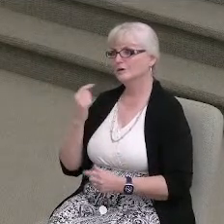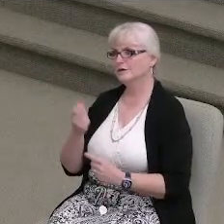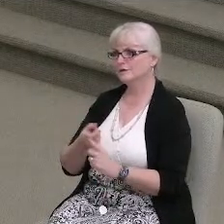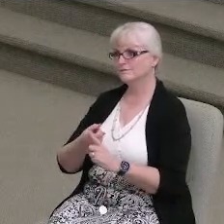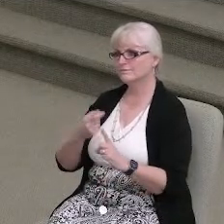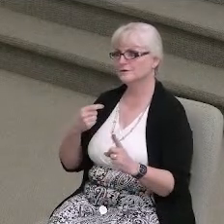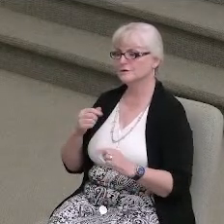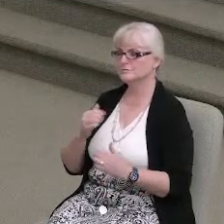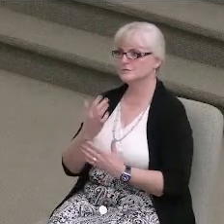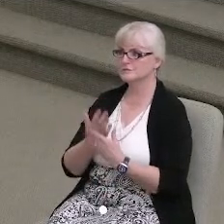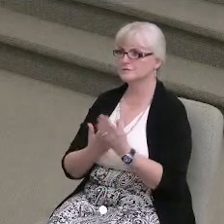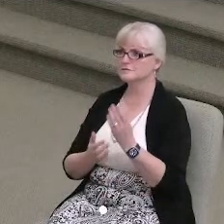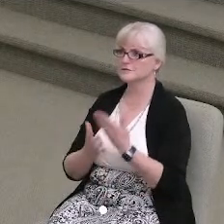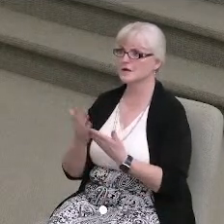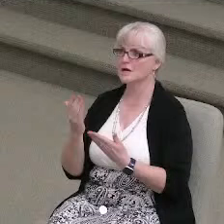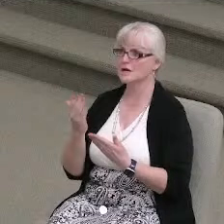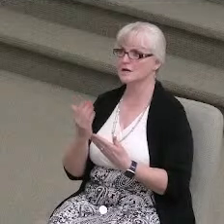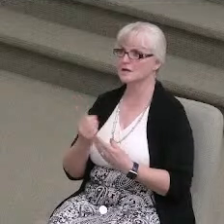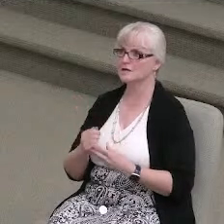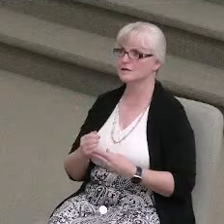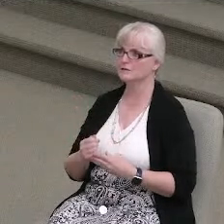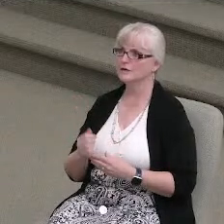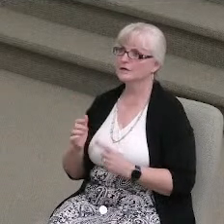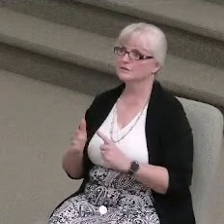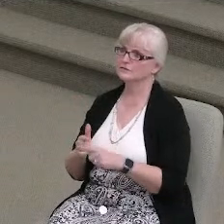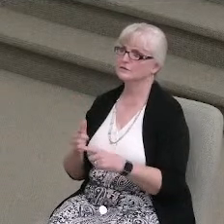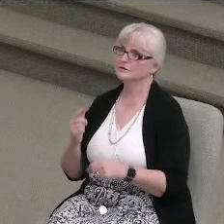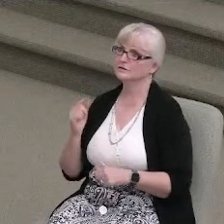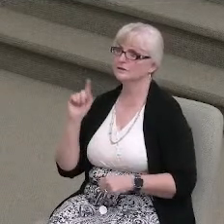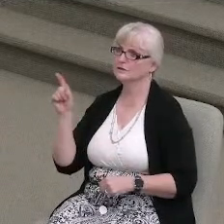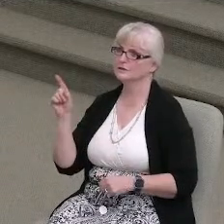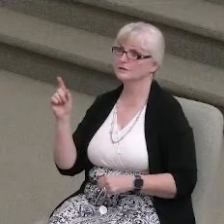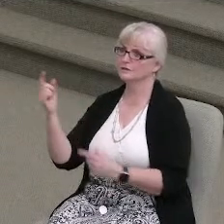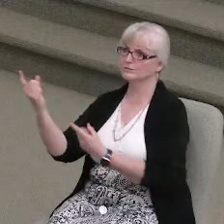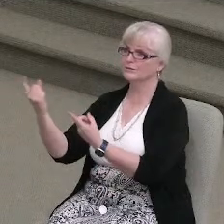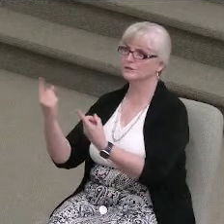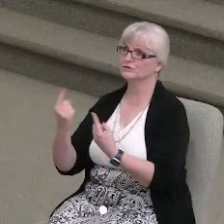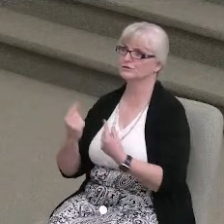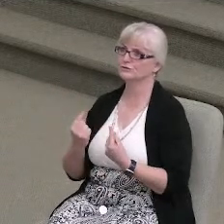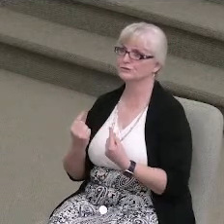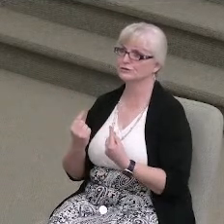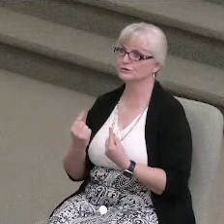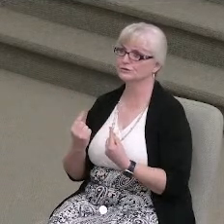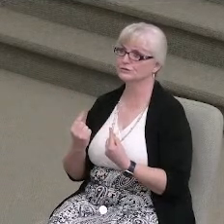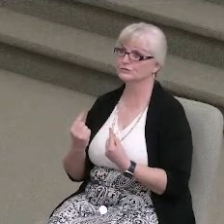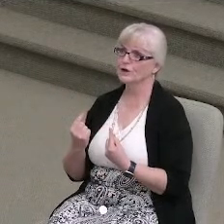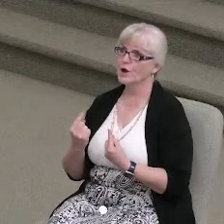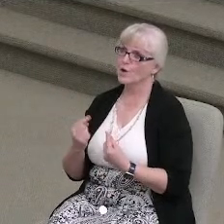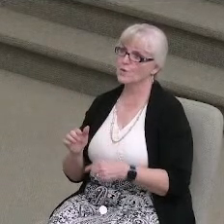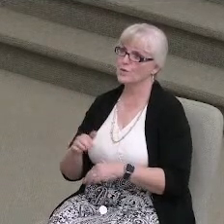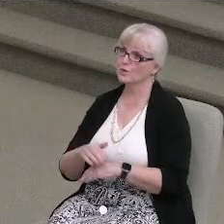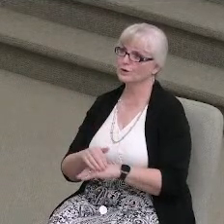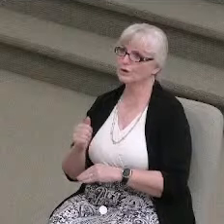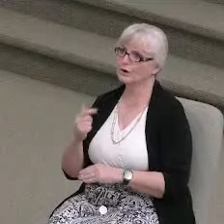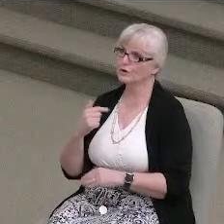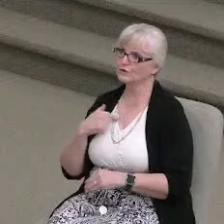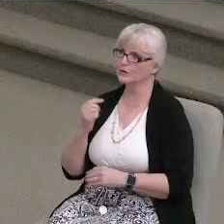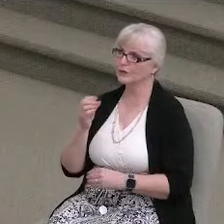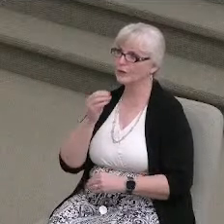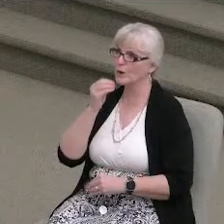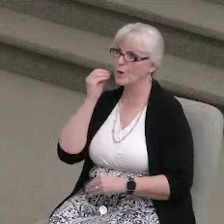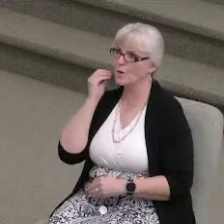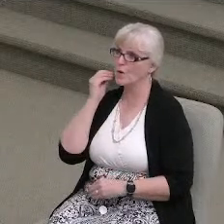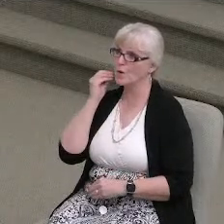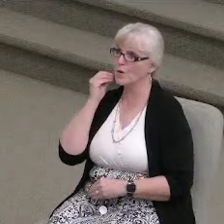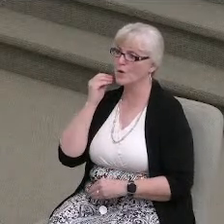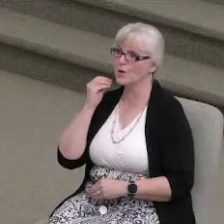pluck me from his hand, till he returns or calls me